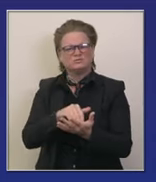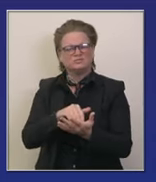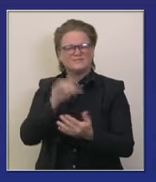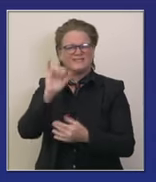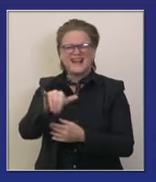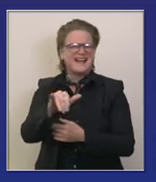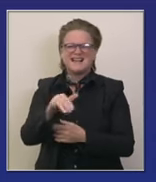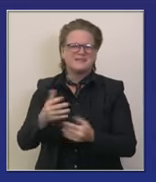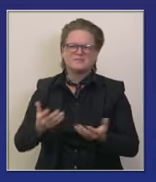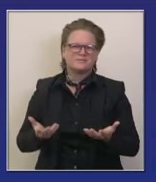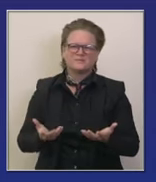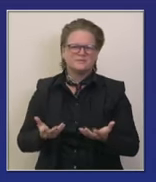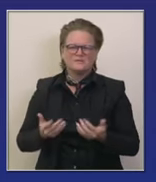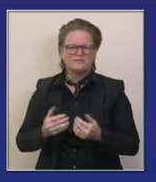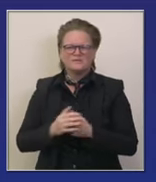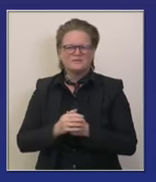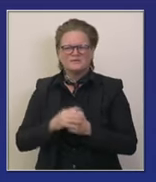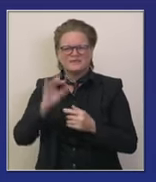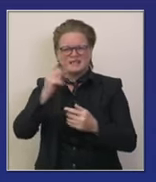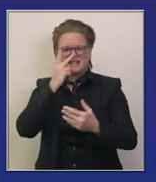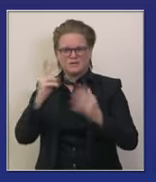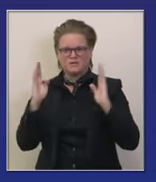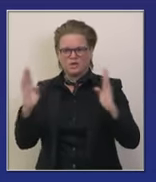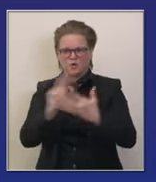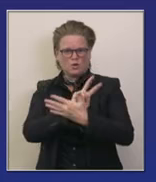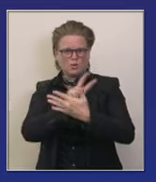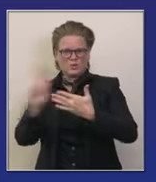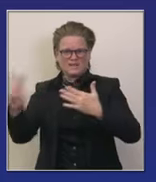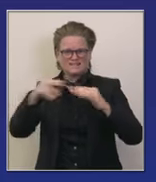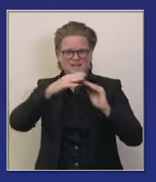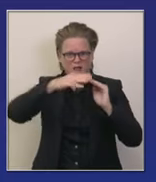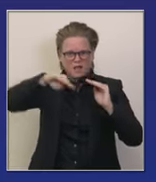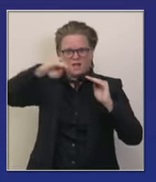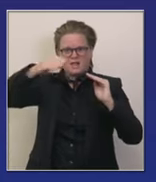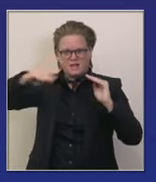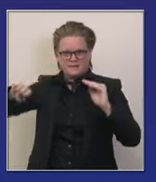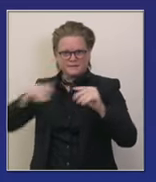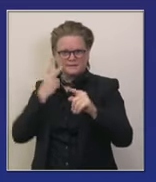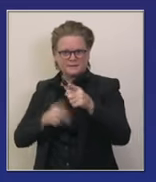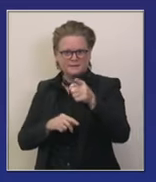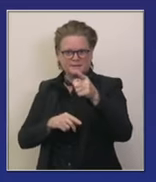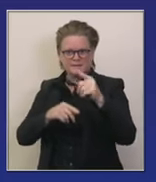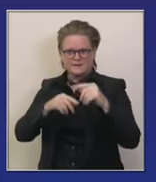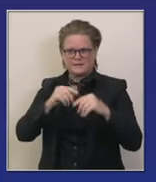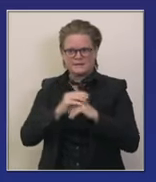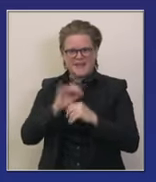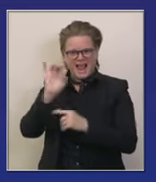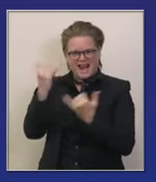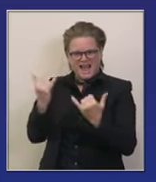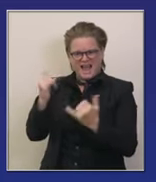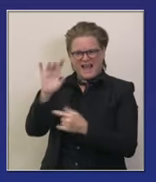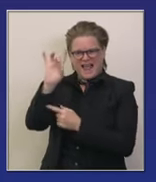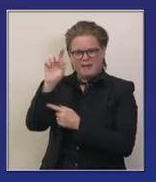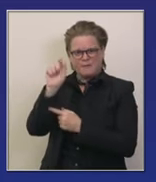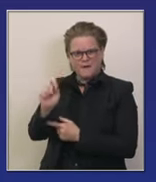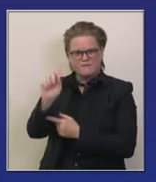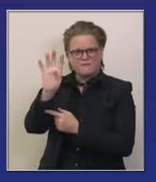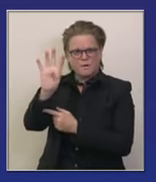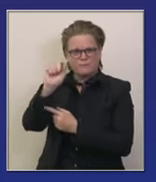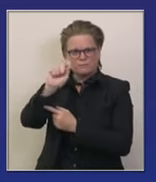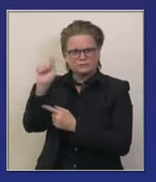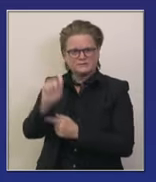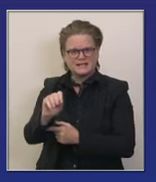the 14-day test positivity rate at 8.4%. You can see that rate beginning